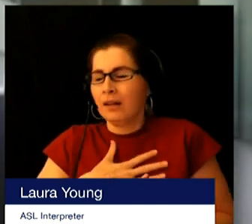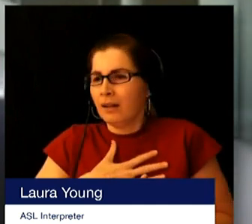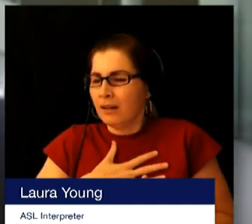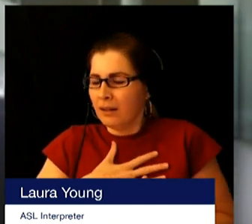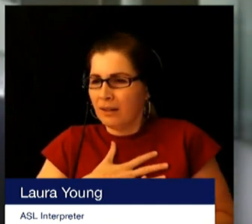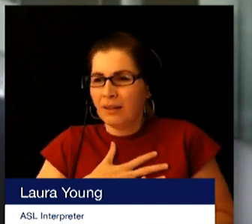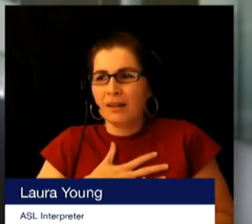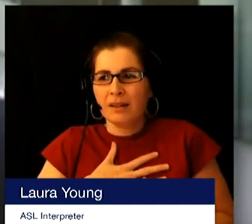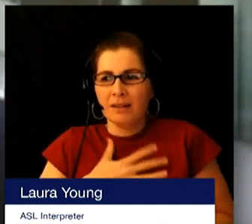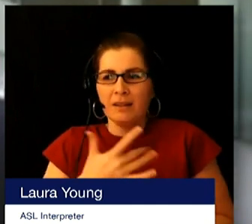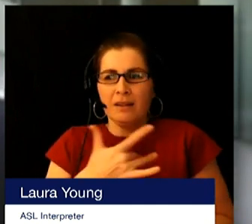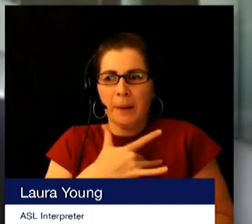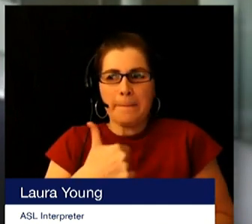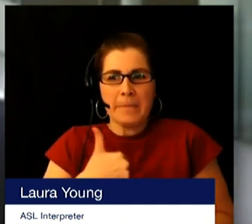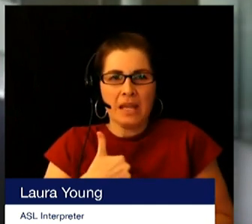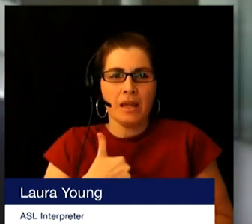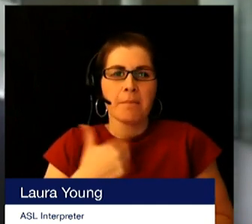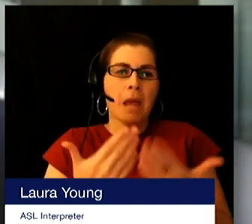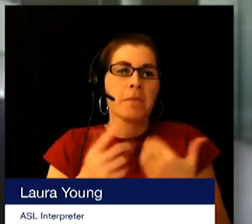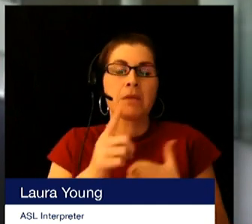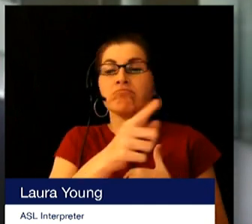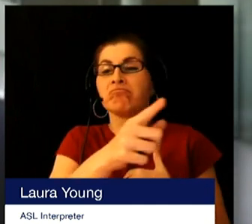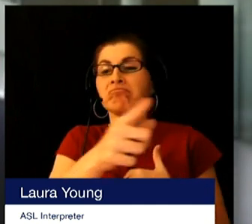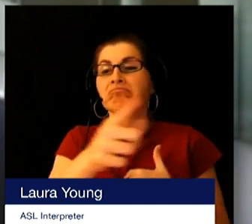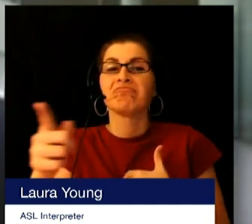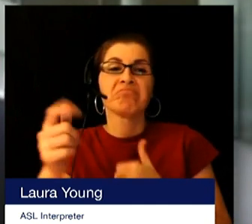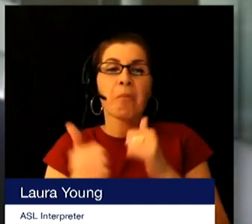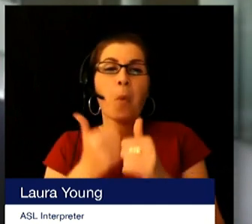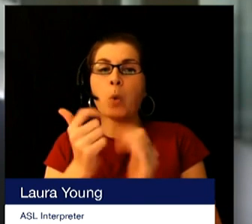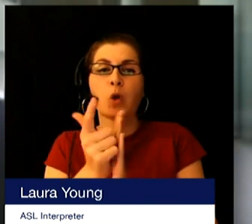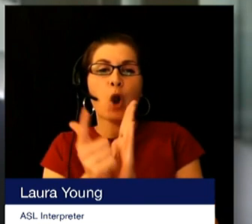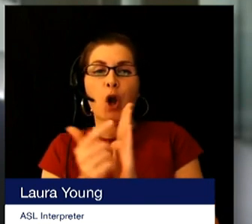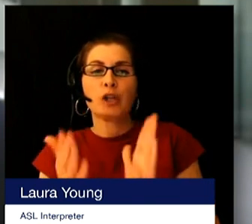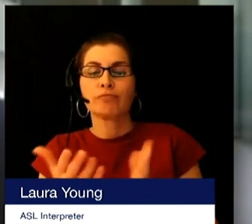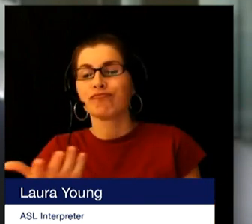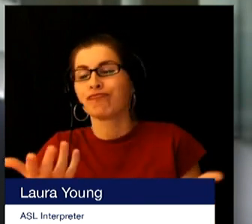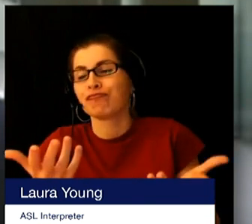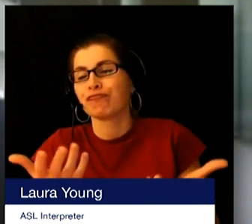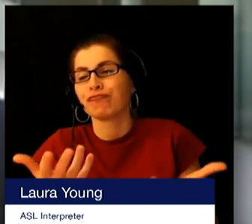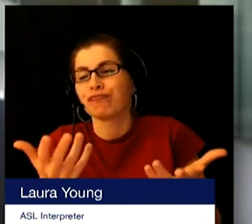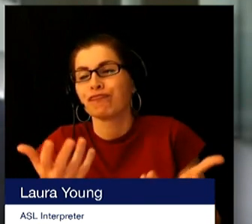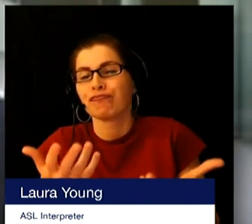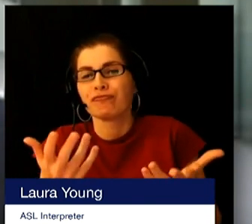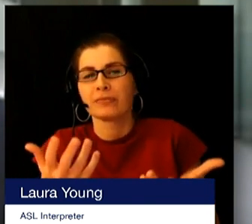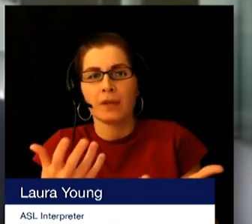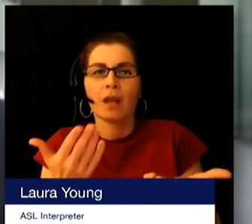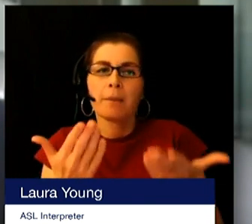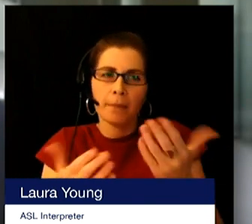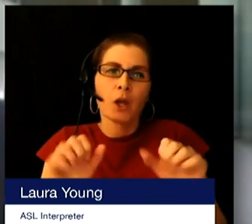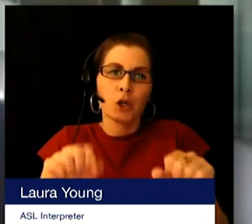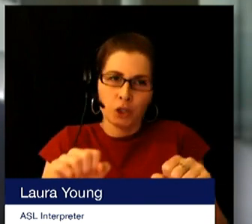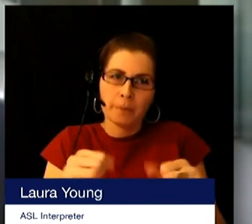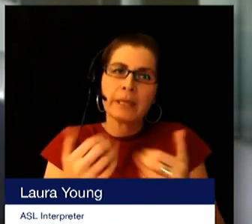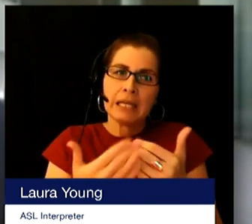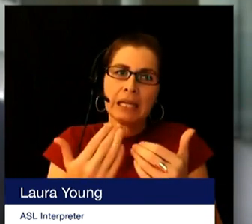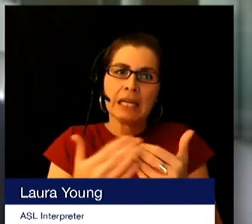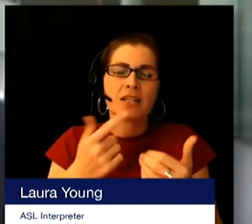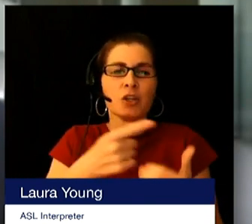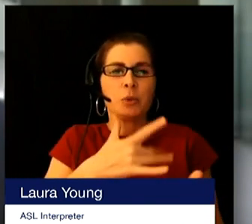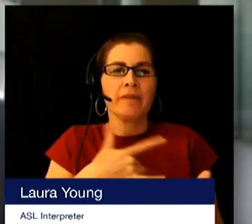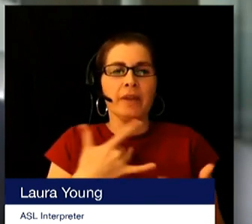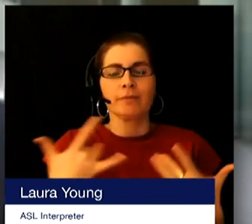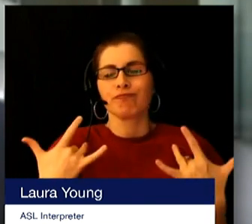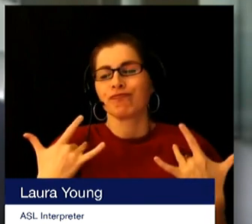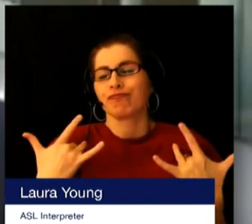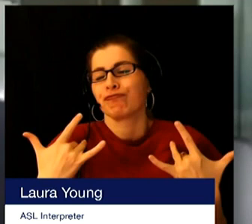that I think it's simply not for most prosecutors. It's very easy as a district attorney to dehumanize and